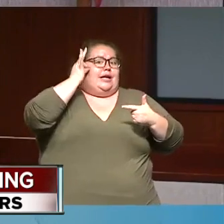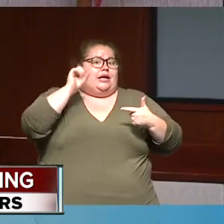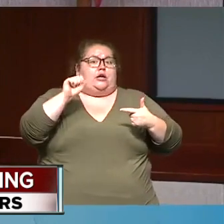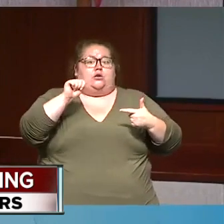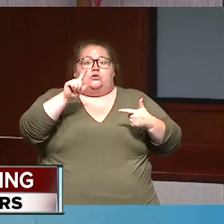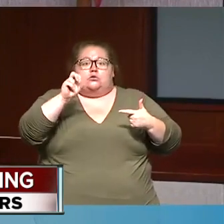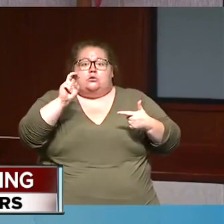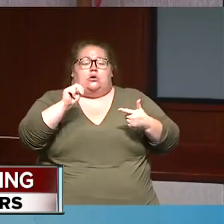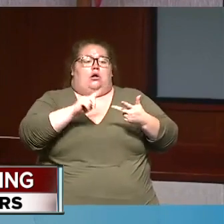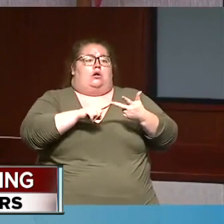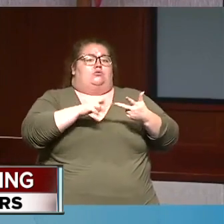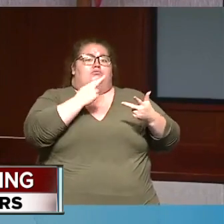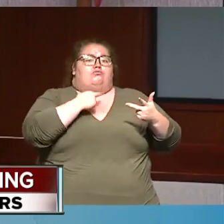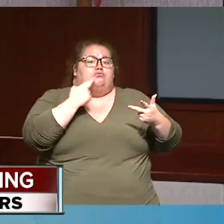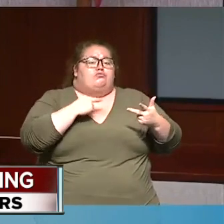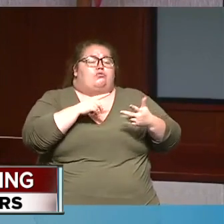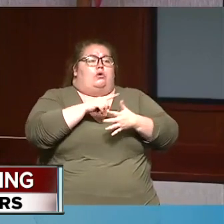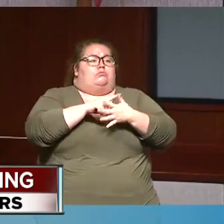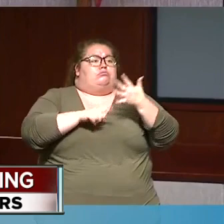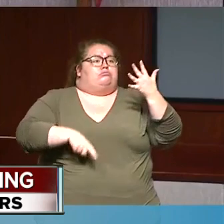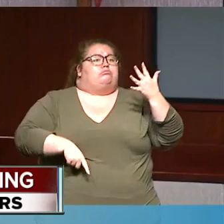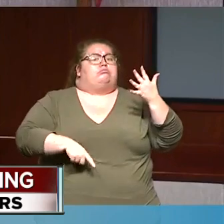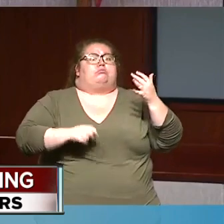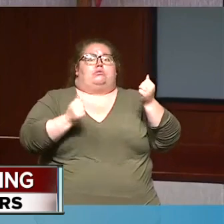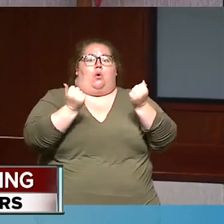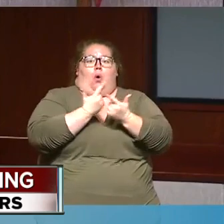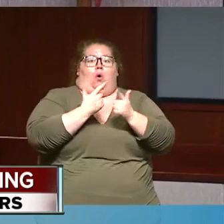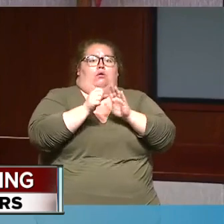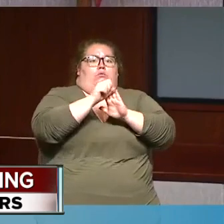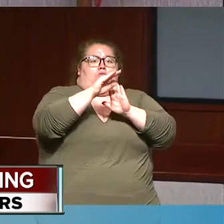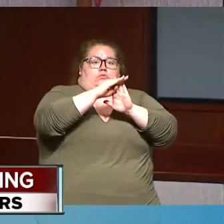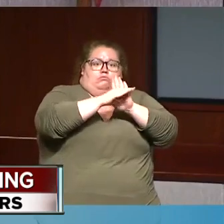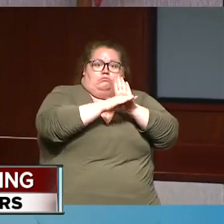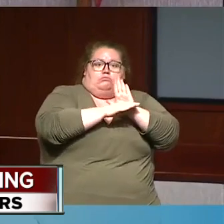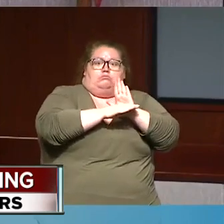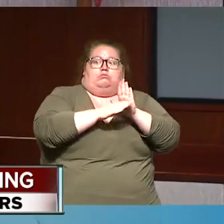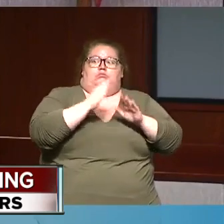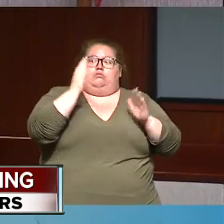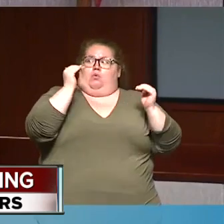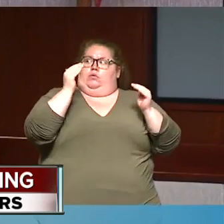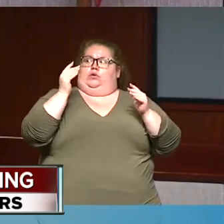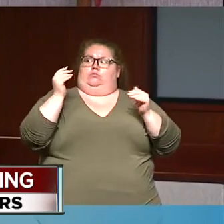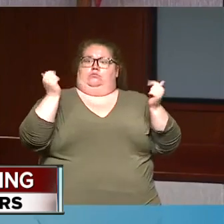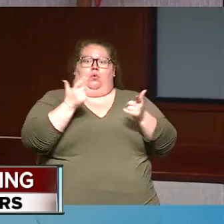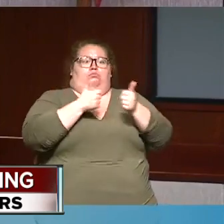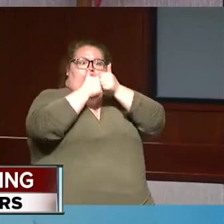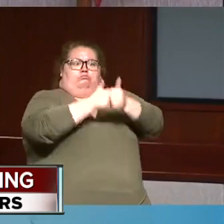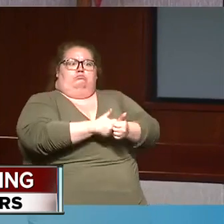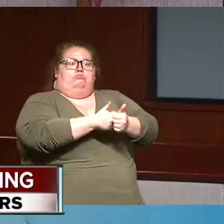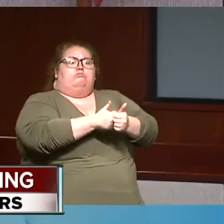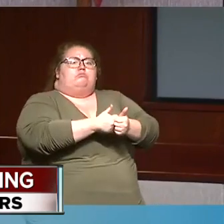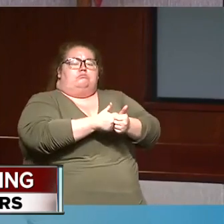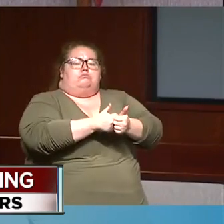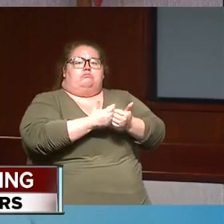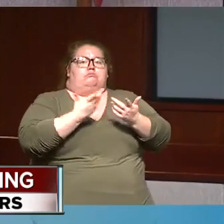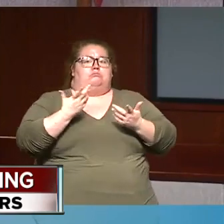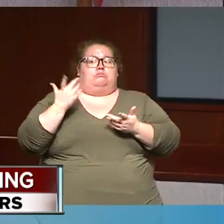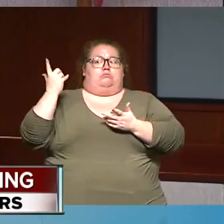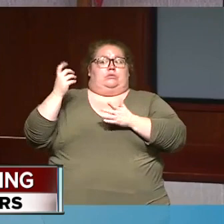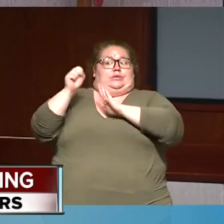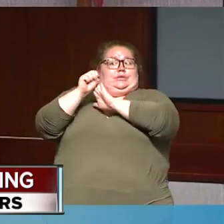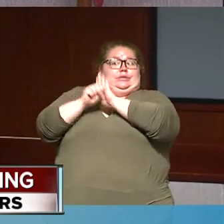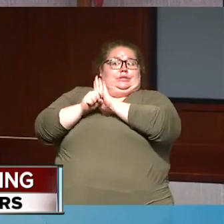be sufficient to limit transmission within those industries. But yes, the state has told us very